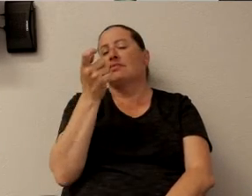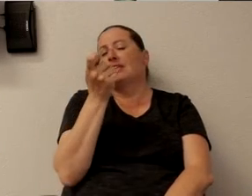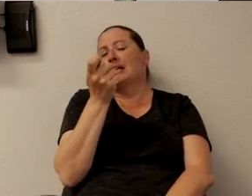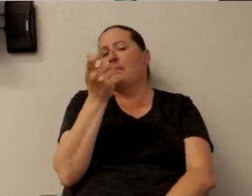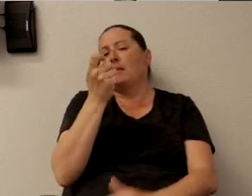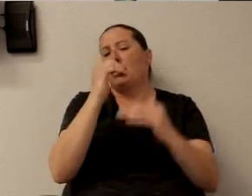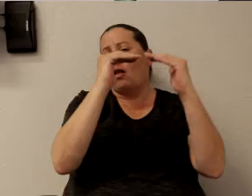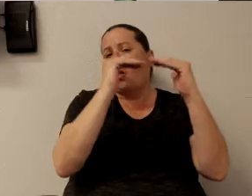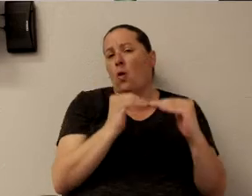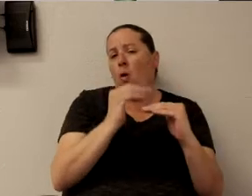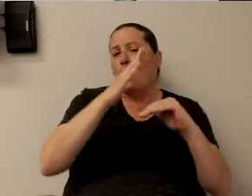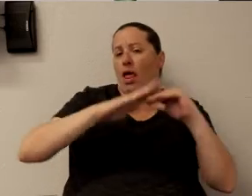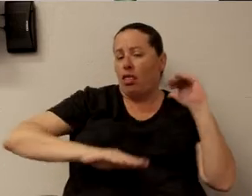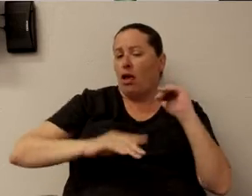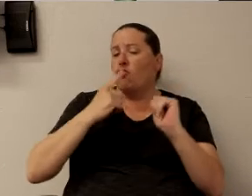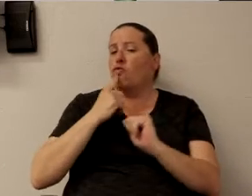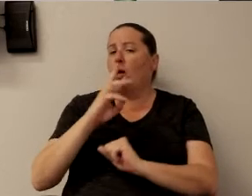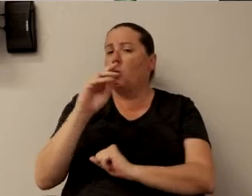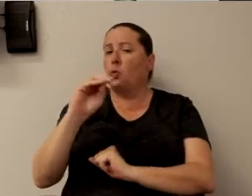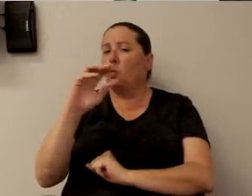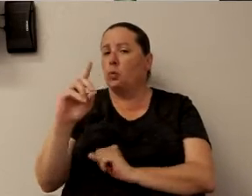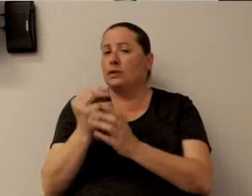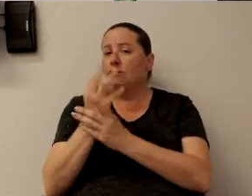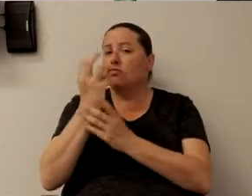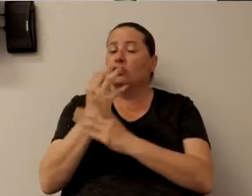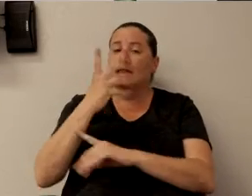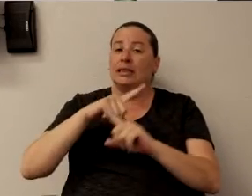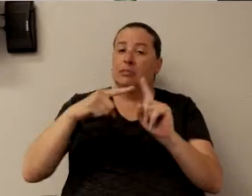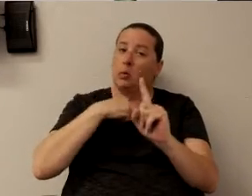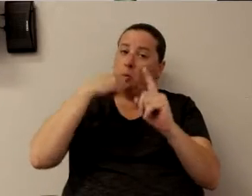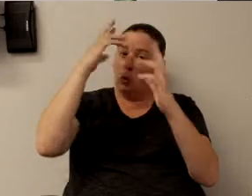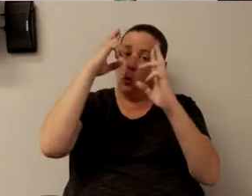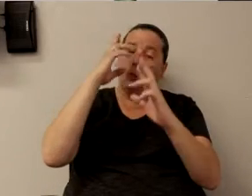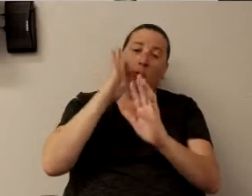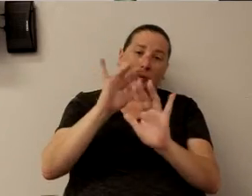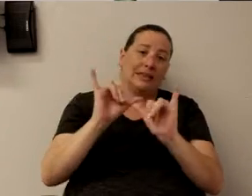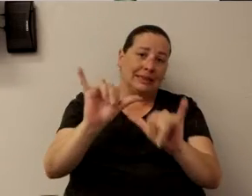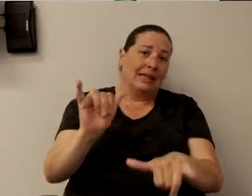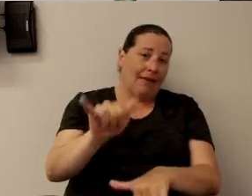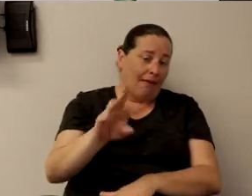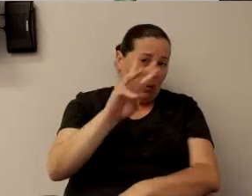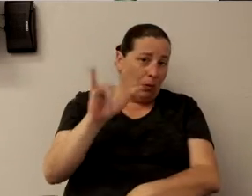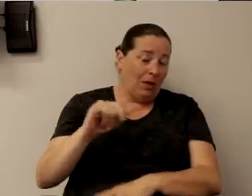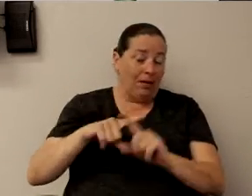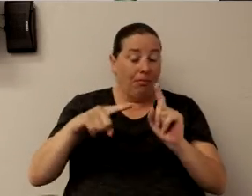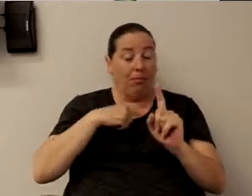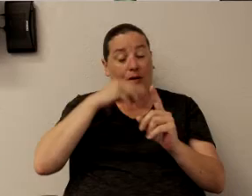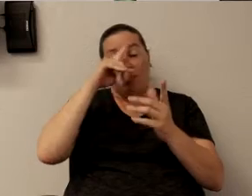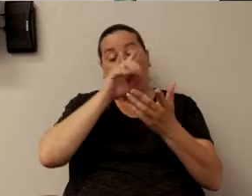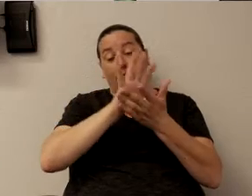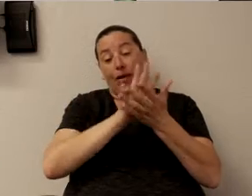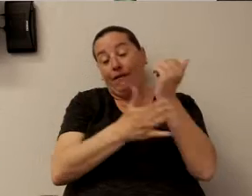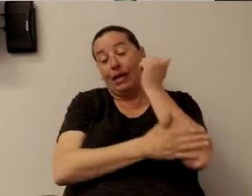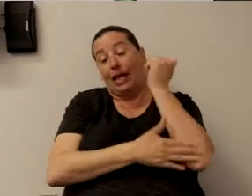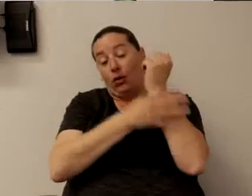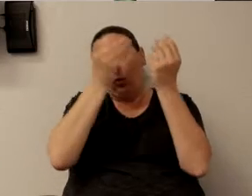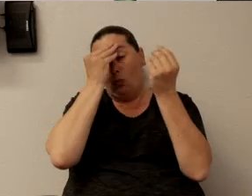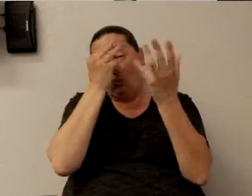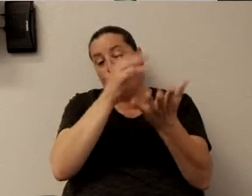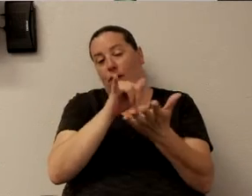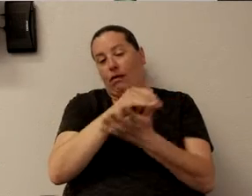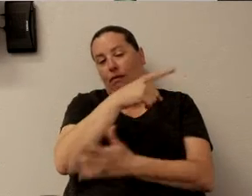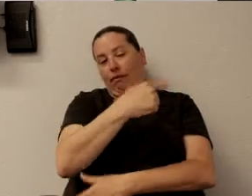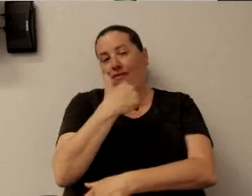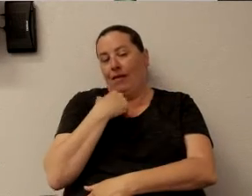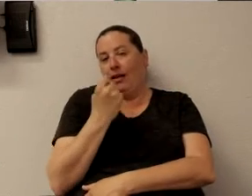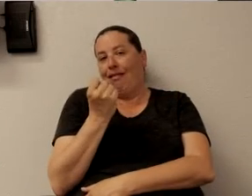than what we saw at Redwood Springs, and we hope it stays that way. But I believe the county reported last night that they have 11